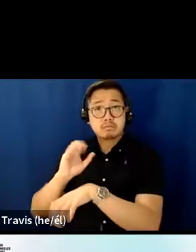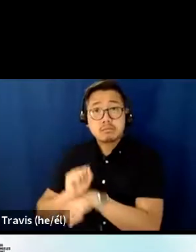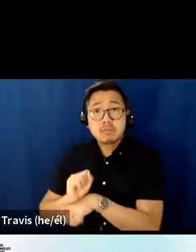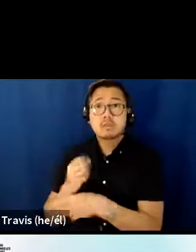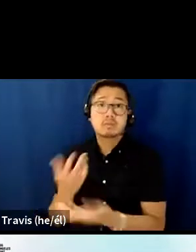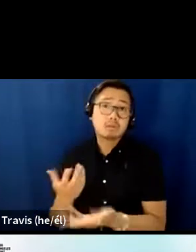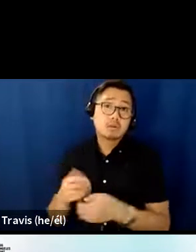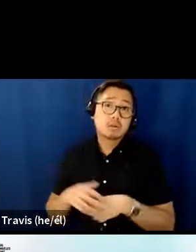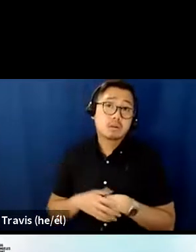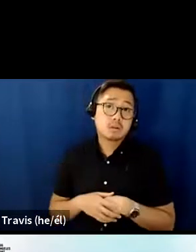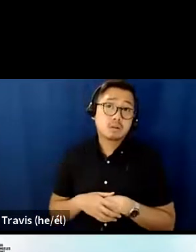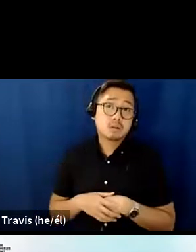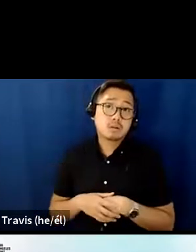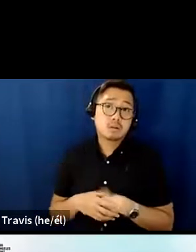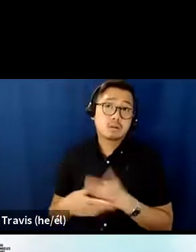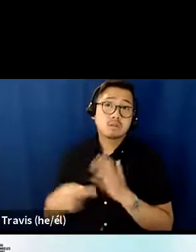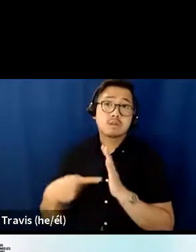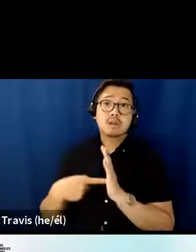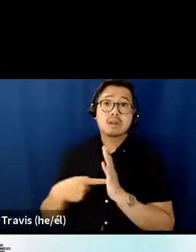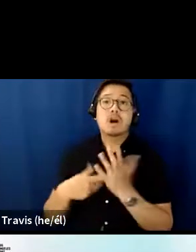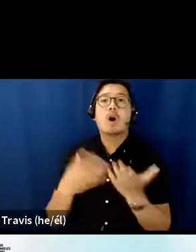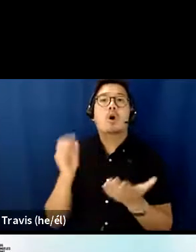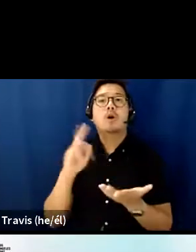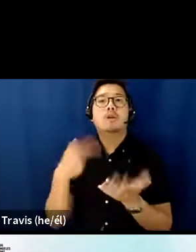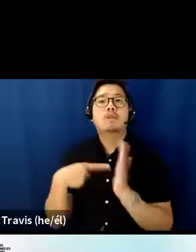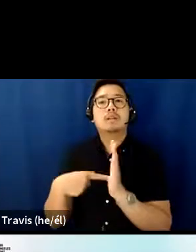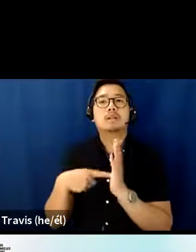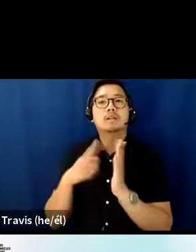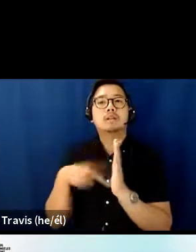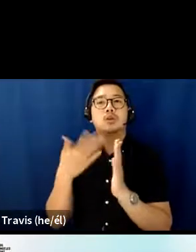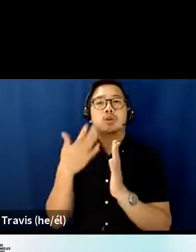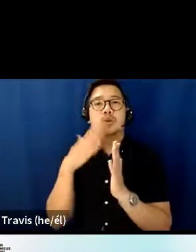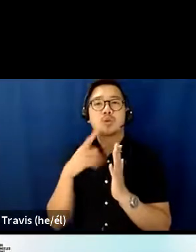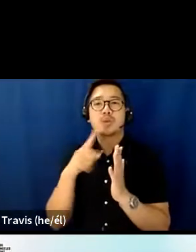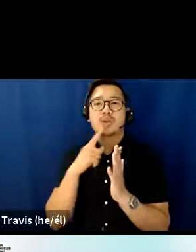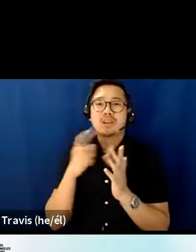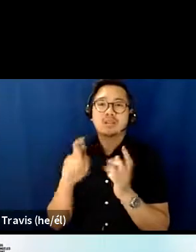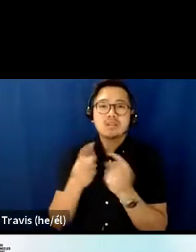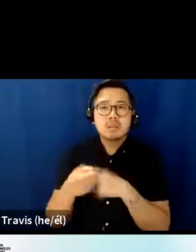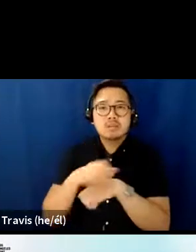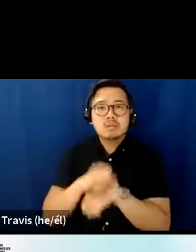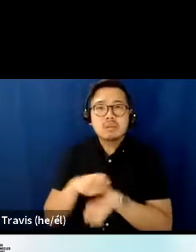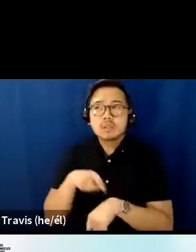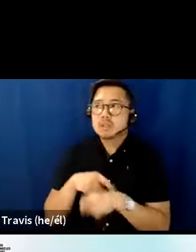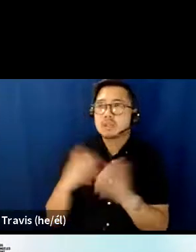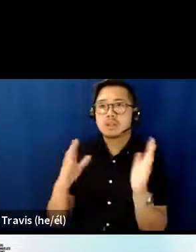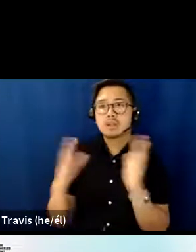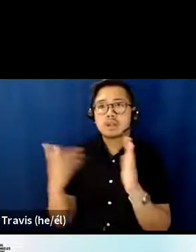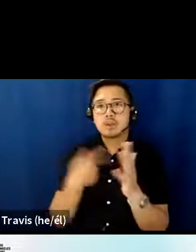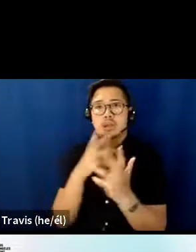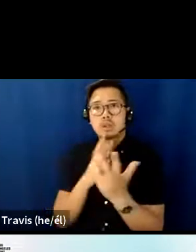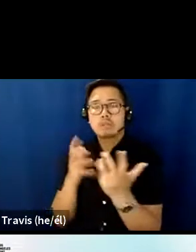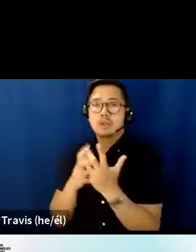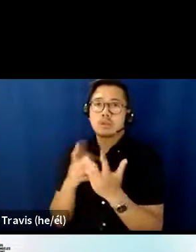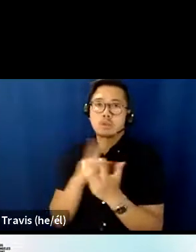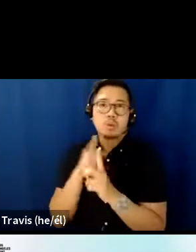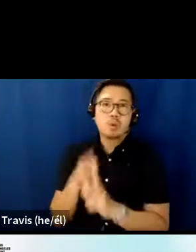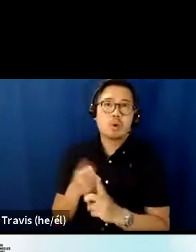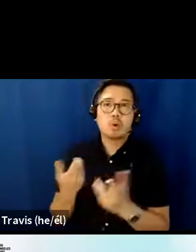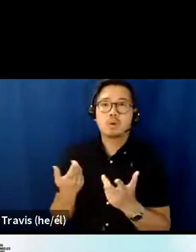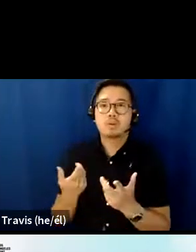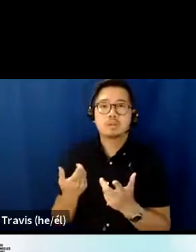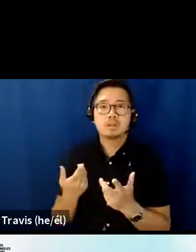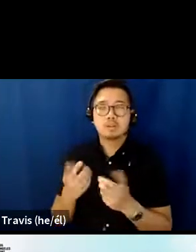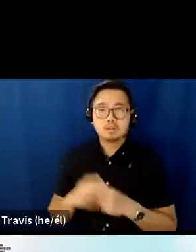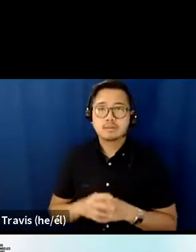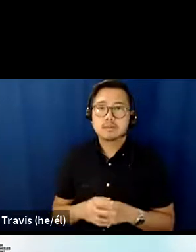p.m. instead of 8 because you're not going to make it because you sleep, you know? Like, it's, so, you know, it's however it